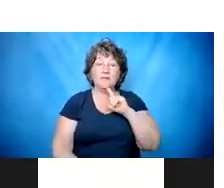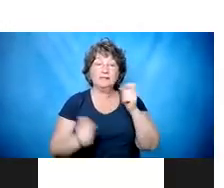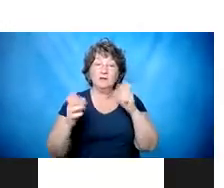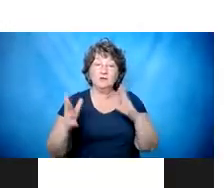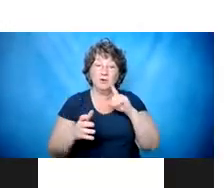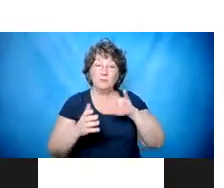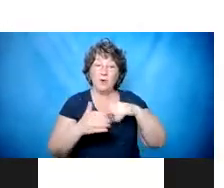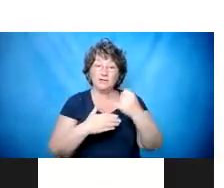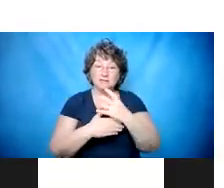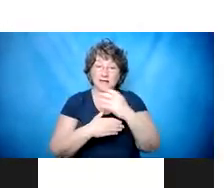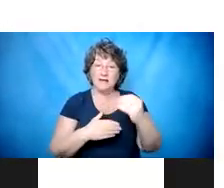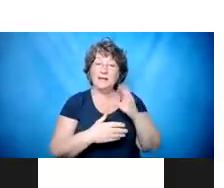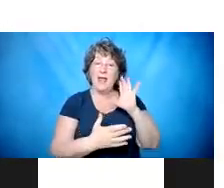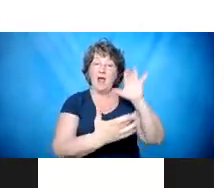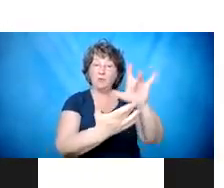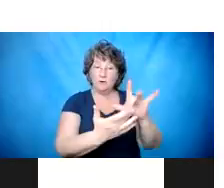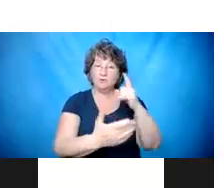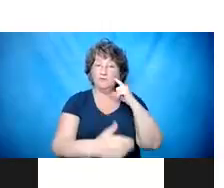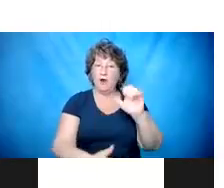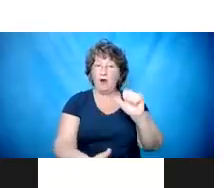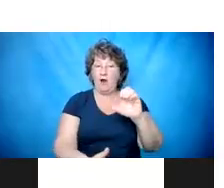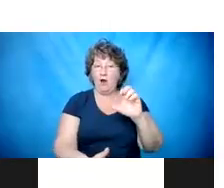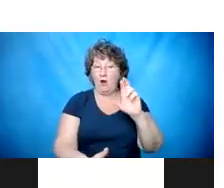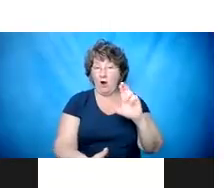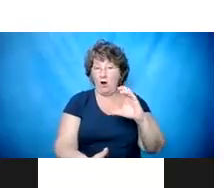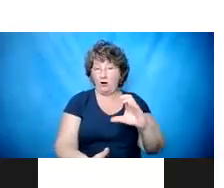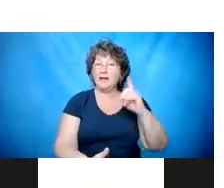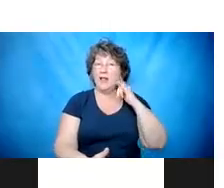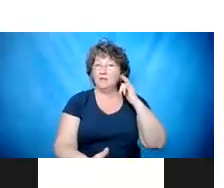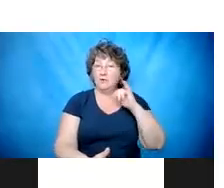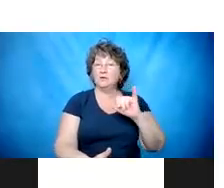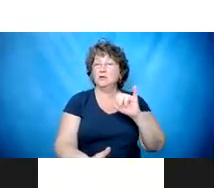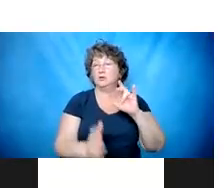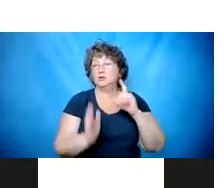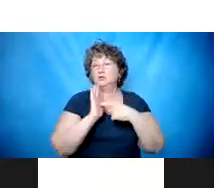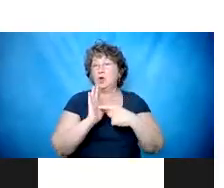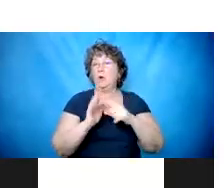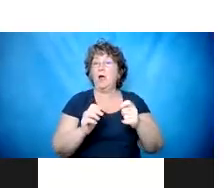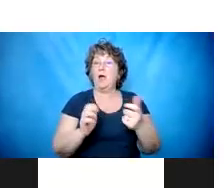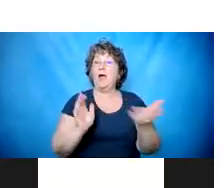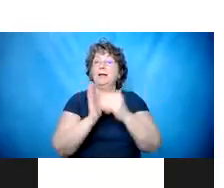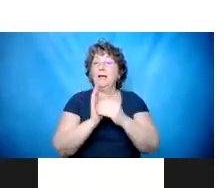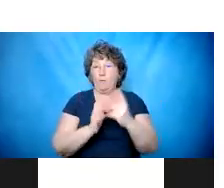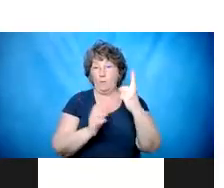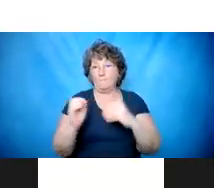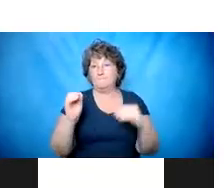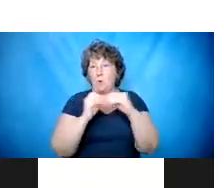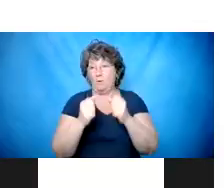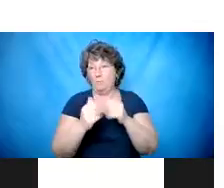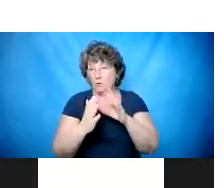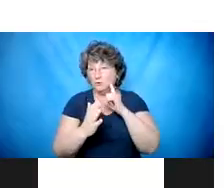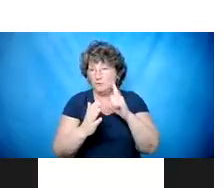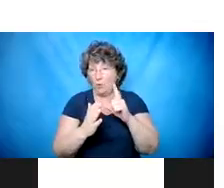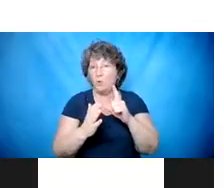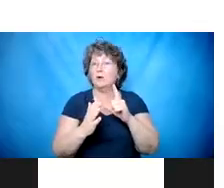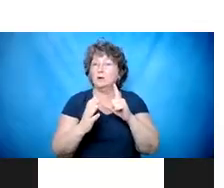another approach to including and embracing cultural and linguistic diversity in the service system. Thank you, Patricia. Thank you so much,